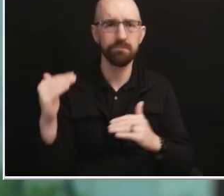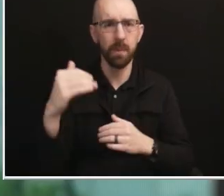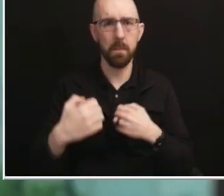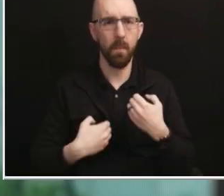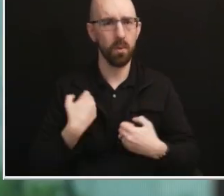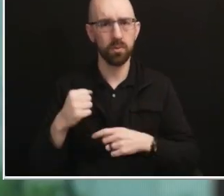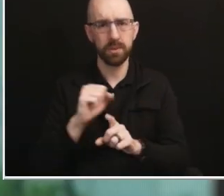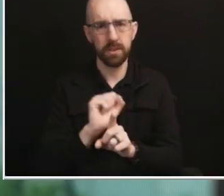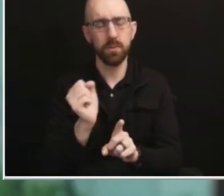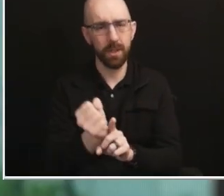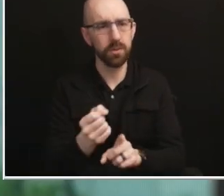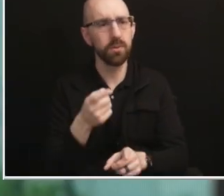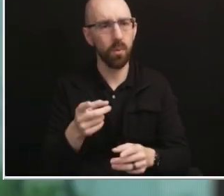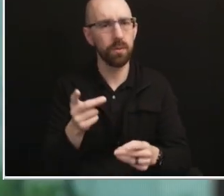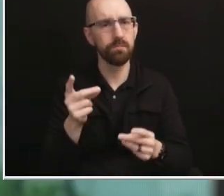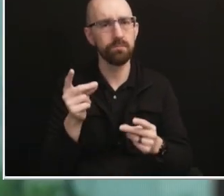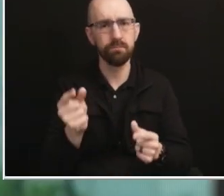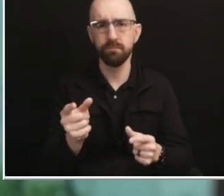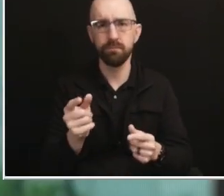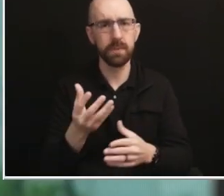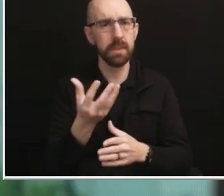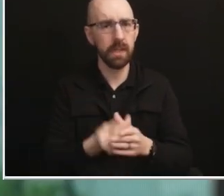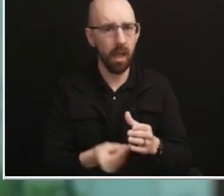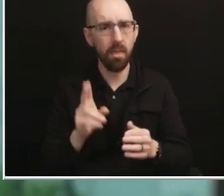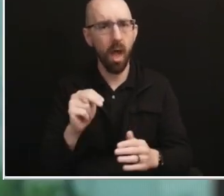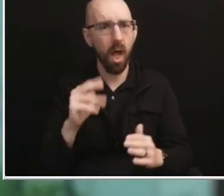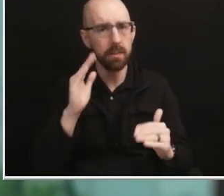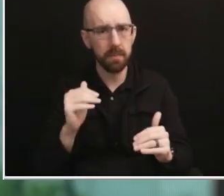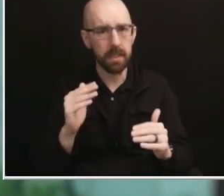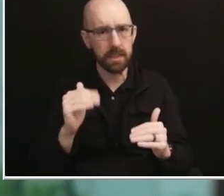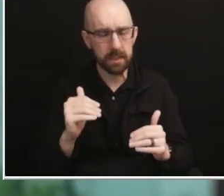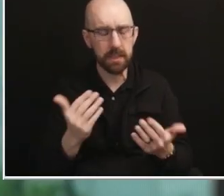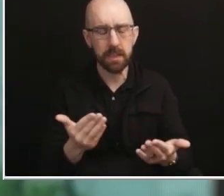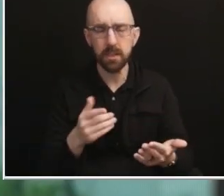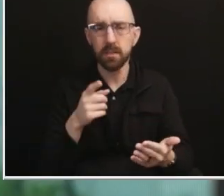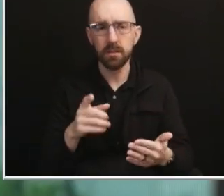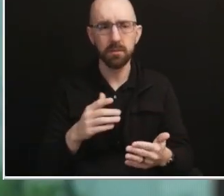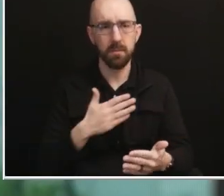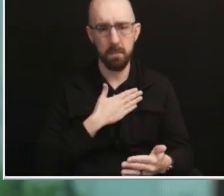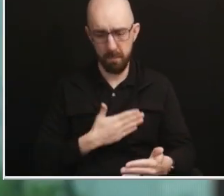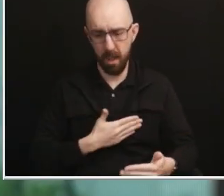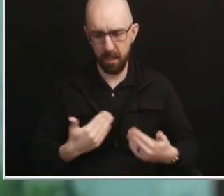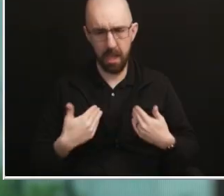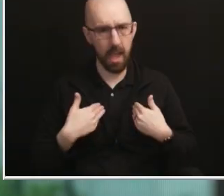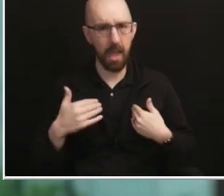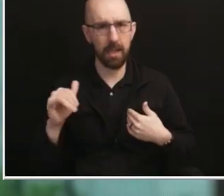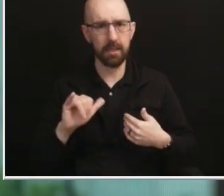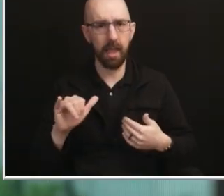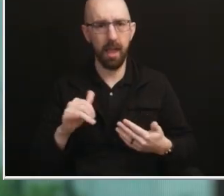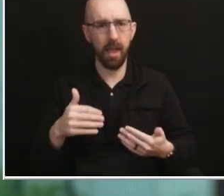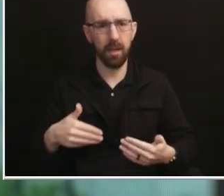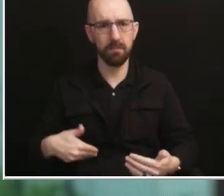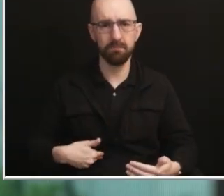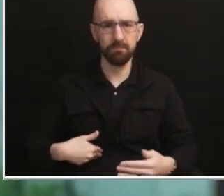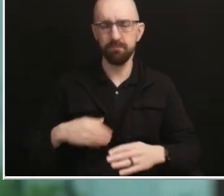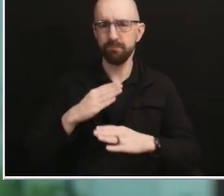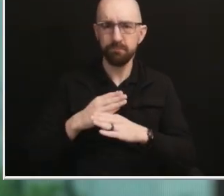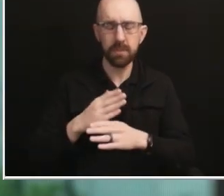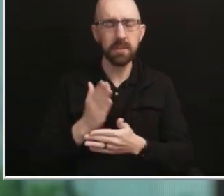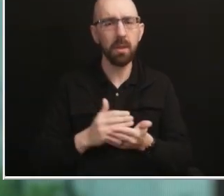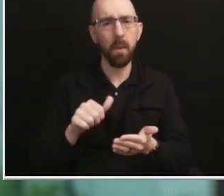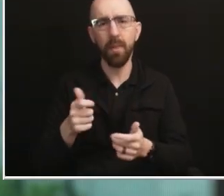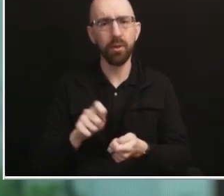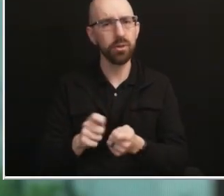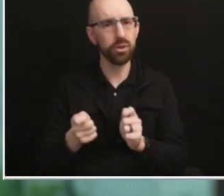it is a sudden death, unexpected death of somebody. Your own body like has a bowel obstruction or some other sudden change. And so it's